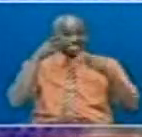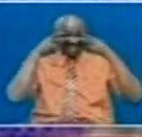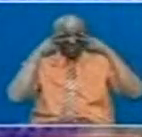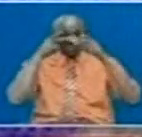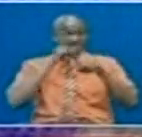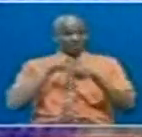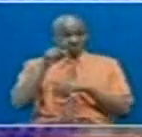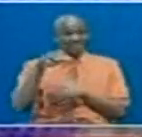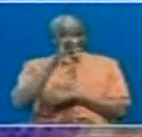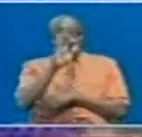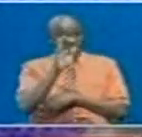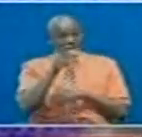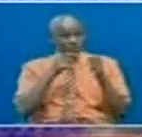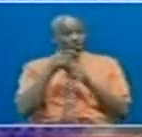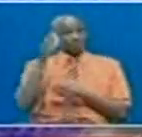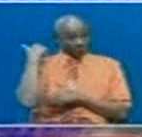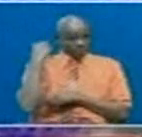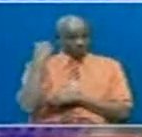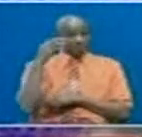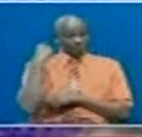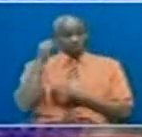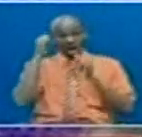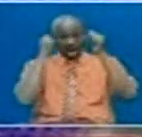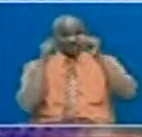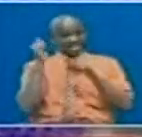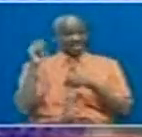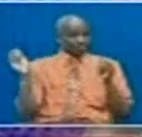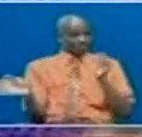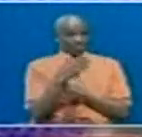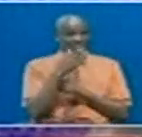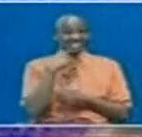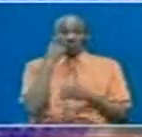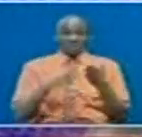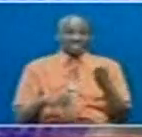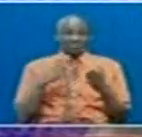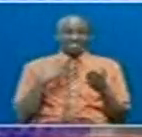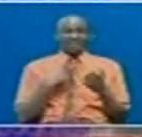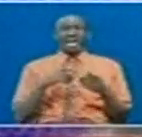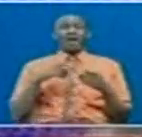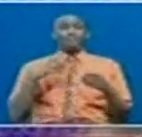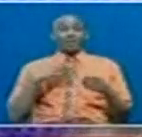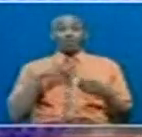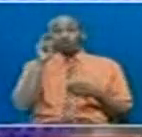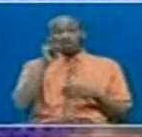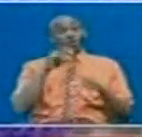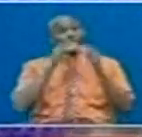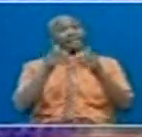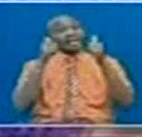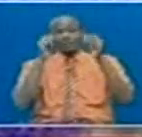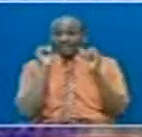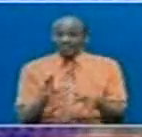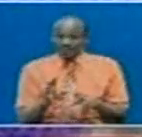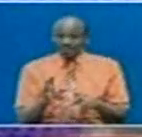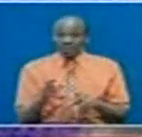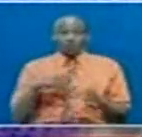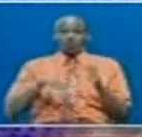the areas they were in control of before KDF routed them out, they didn't allow people to watch the World Cup. They didn't allow